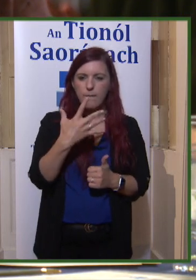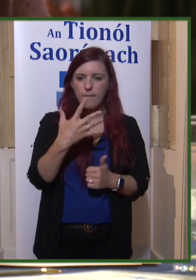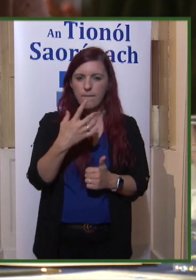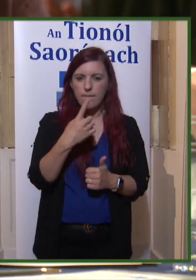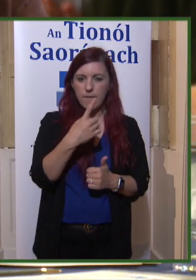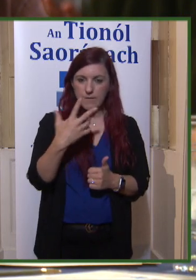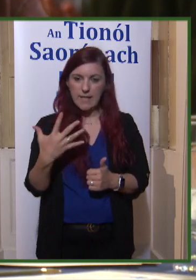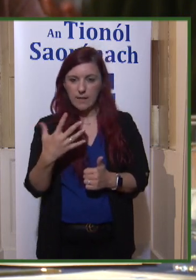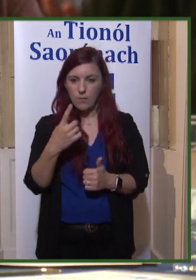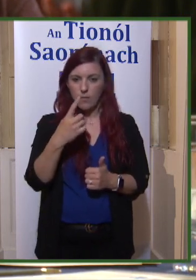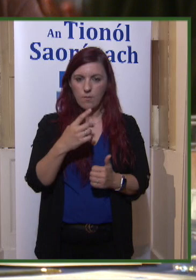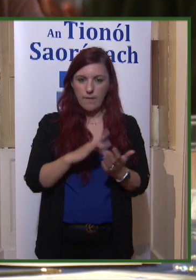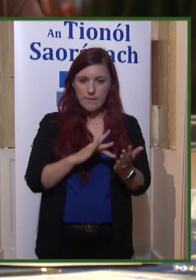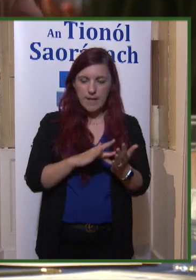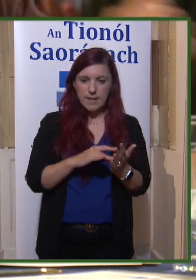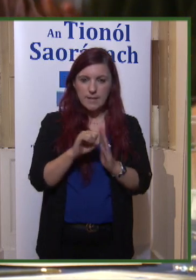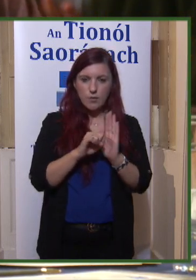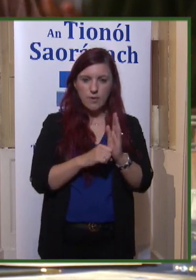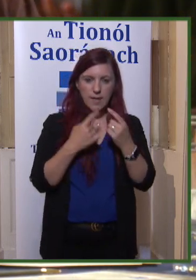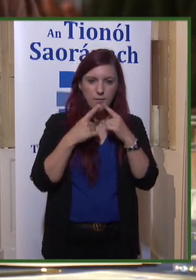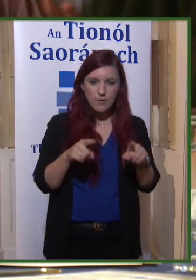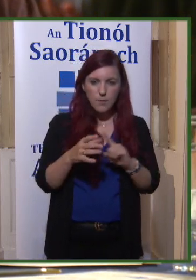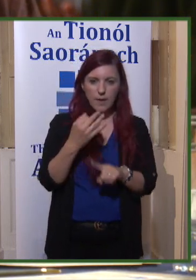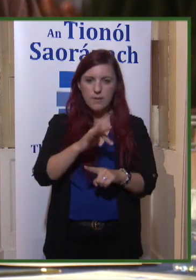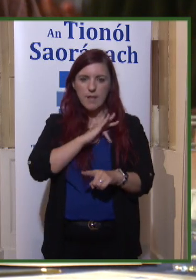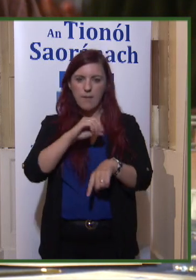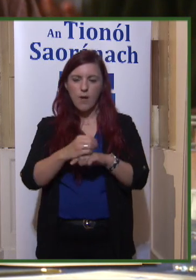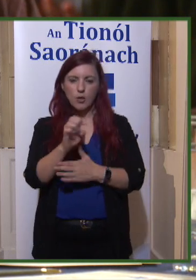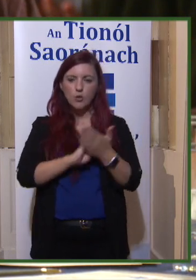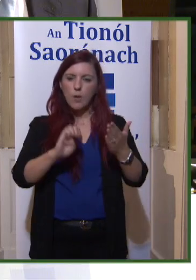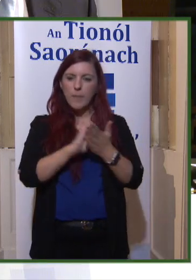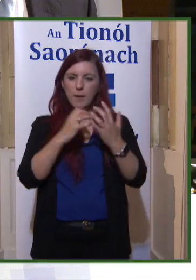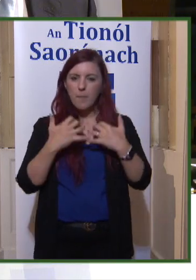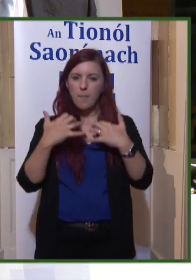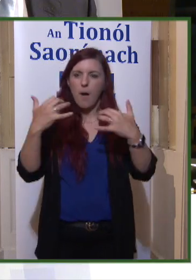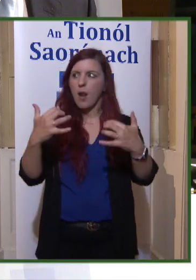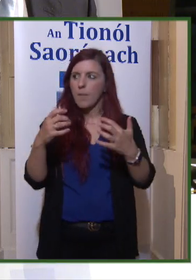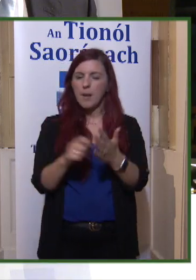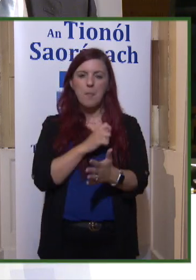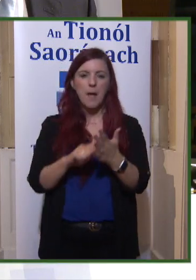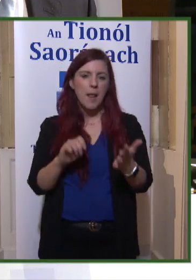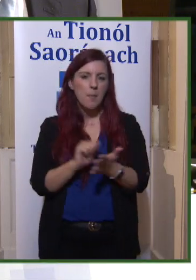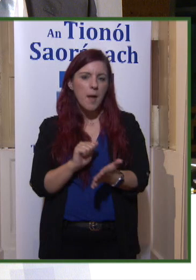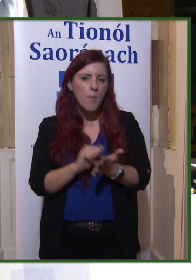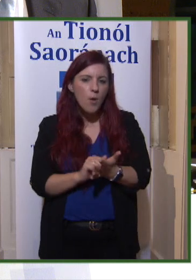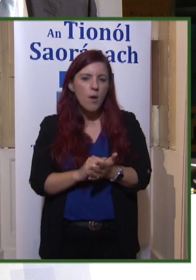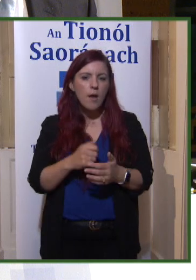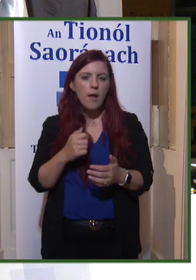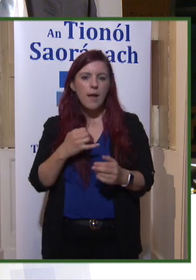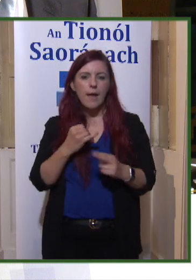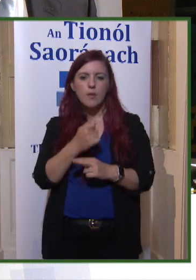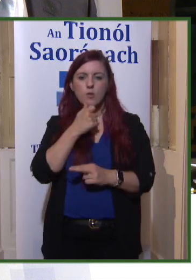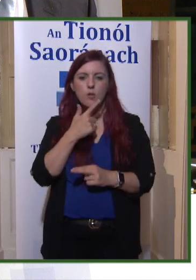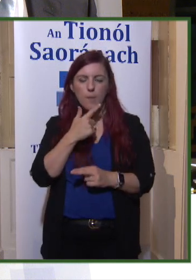statutory declarations. To get yourself on the European Parliament ballot paper in the constituency of Dublin, you